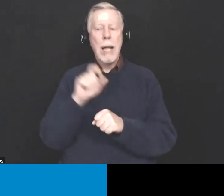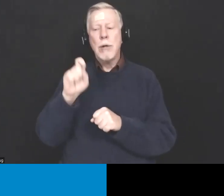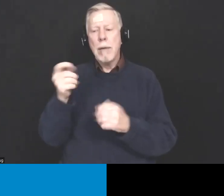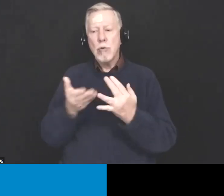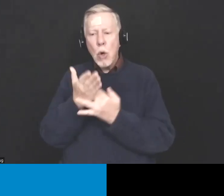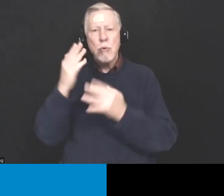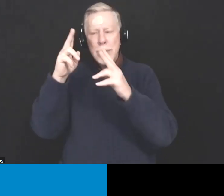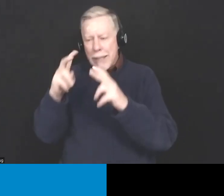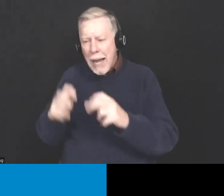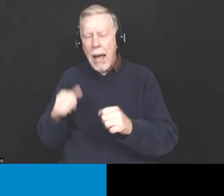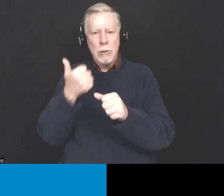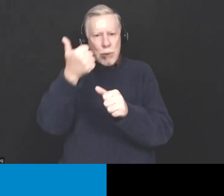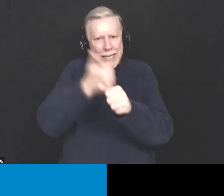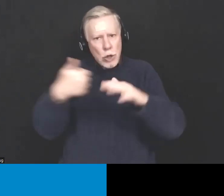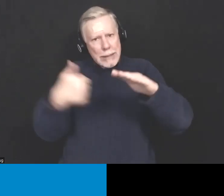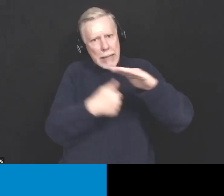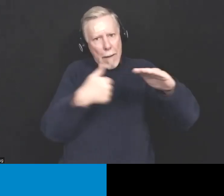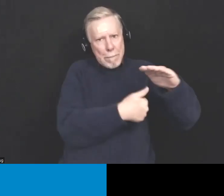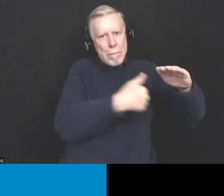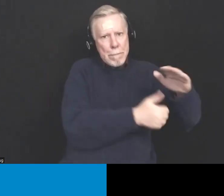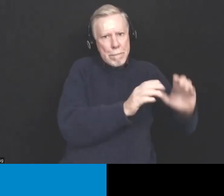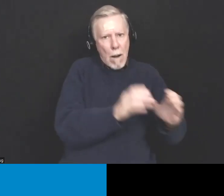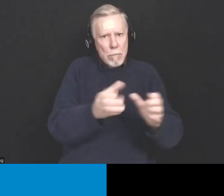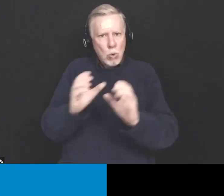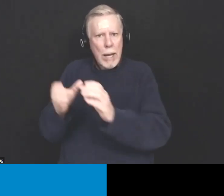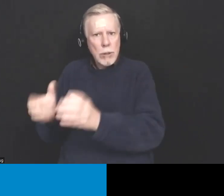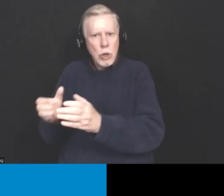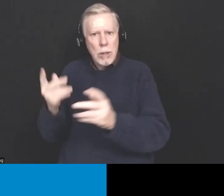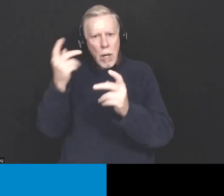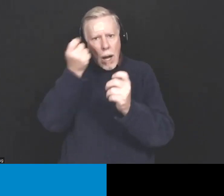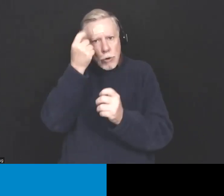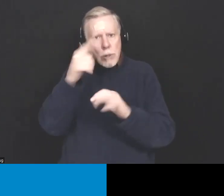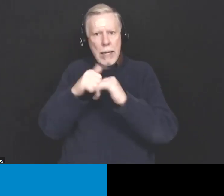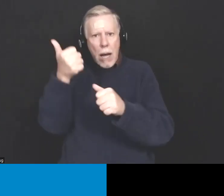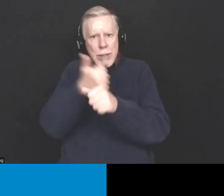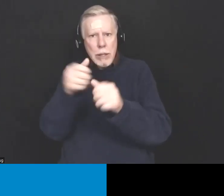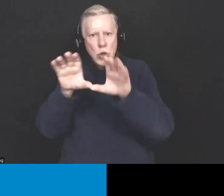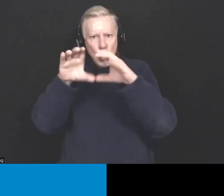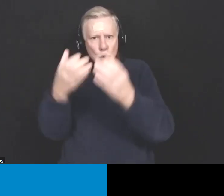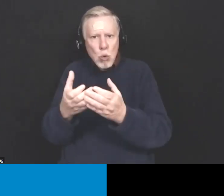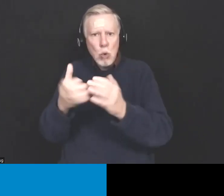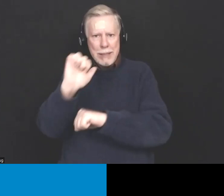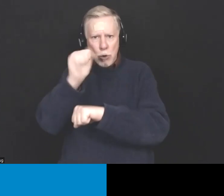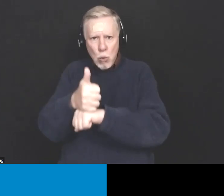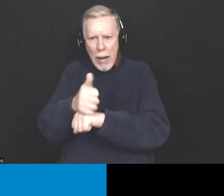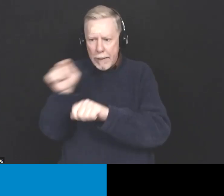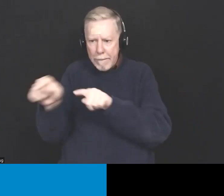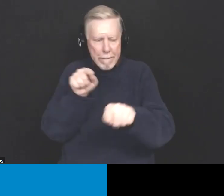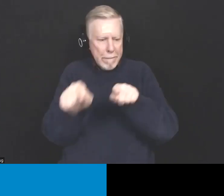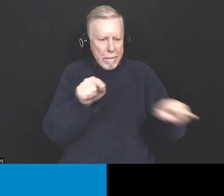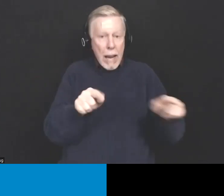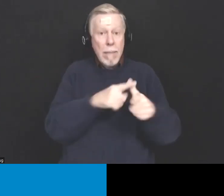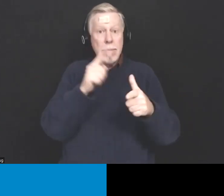subpopulations, understanding how each group got situated where they are, and then all of a sudden we go to strategy and we do